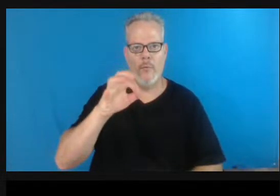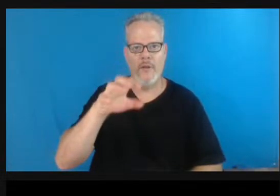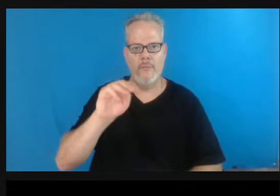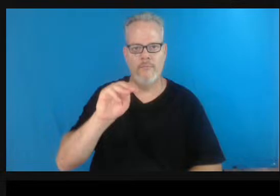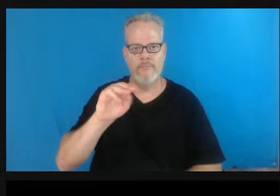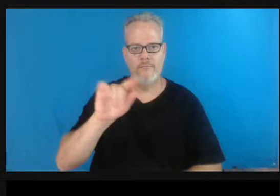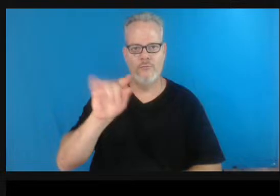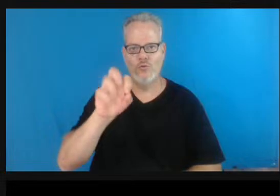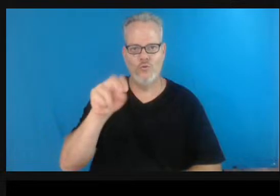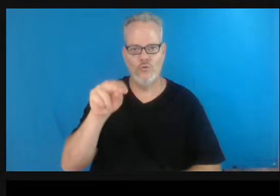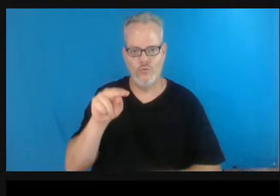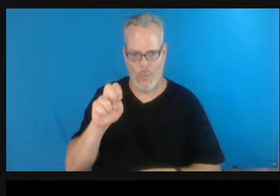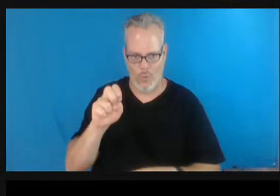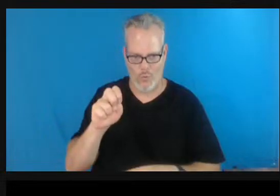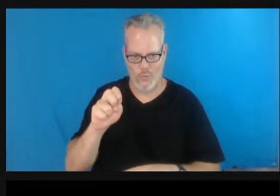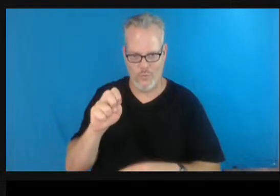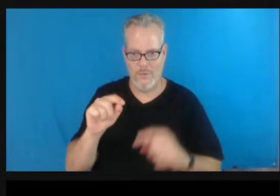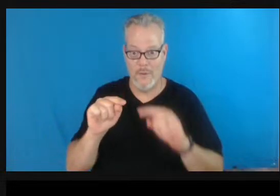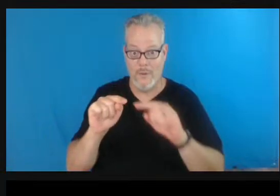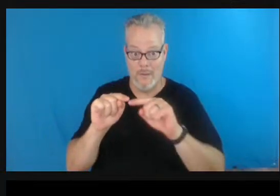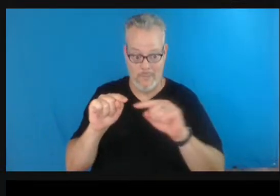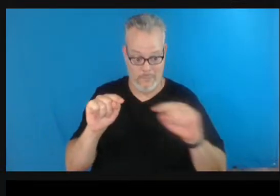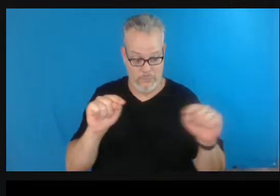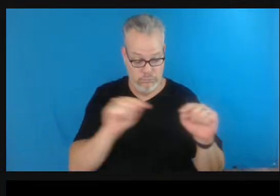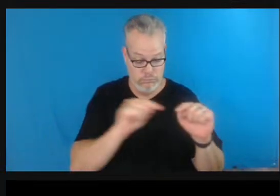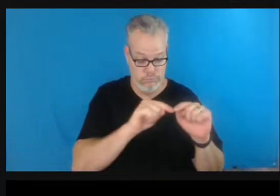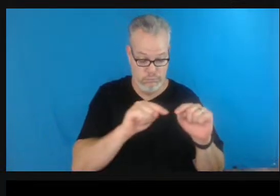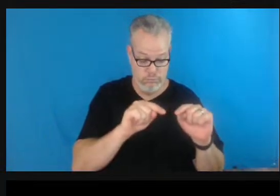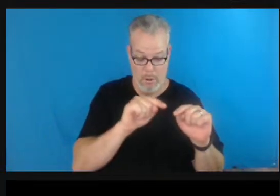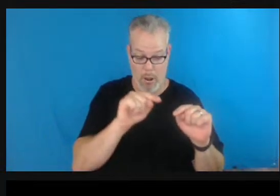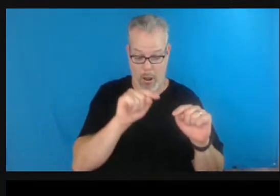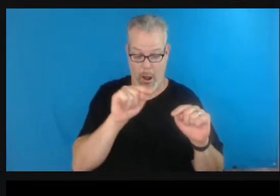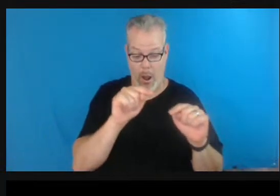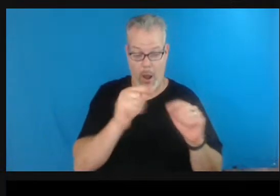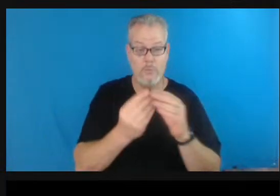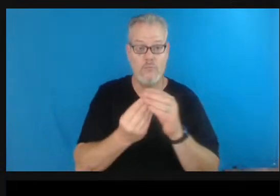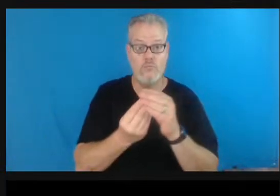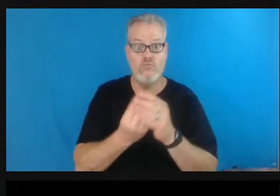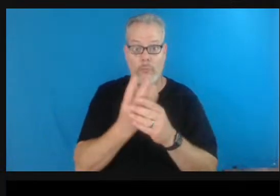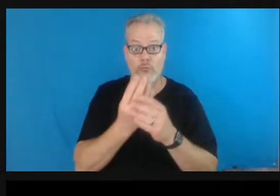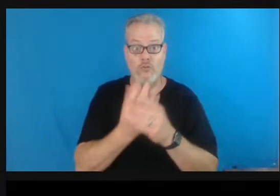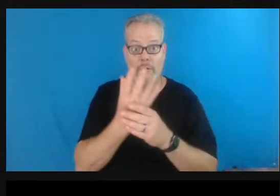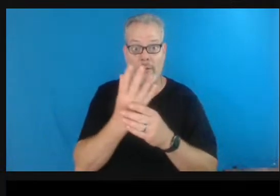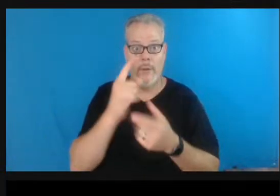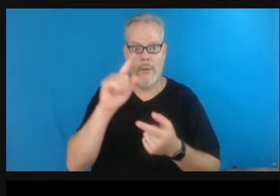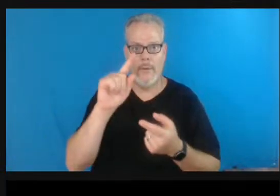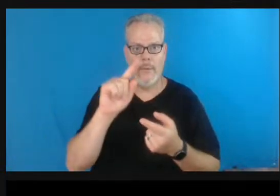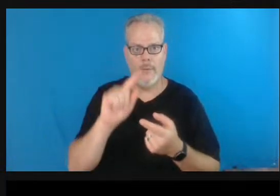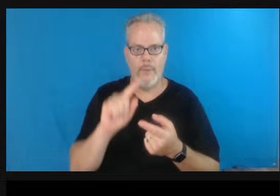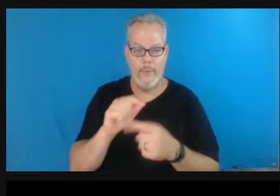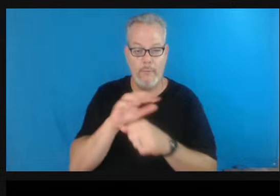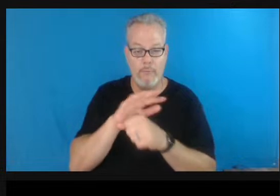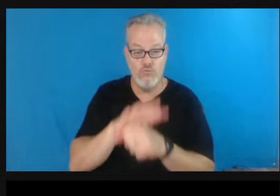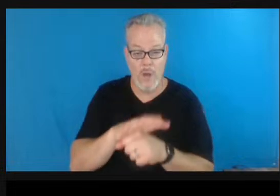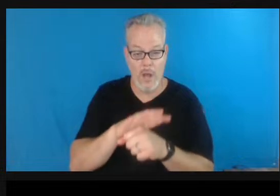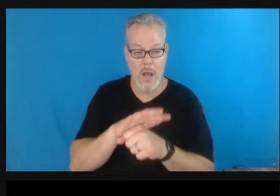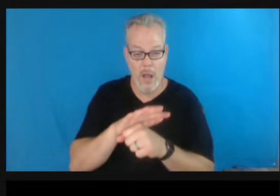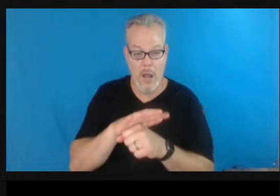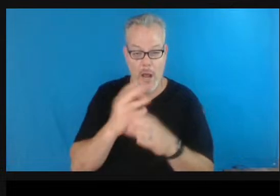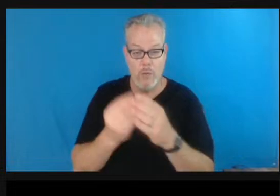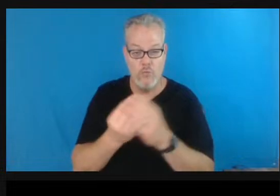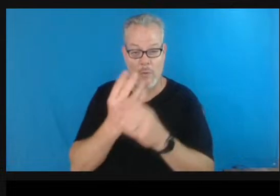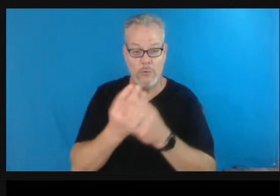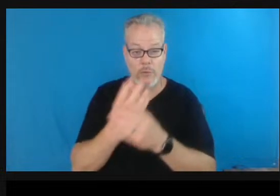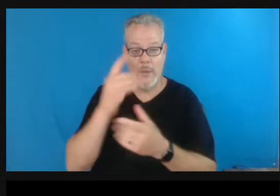zone, like stretching it, erupting to relieve it, stretching it, erupting to relieve it, or having an intrusion, and that kind of pattern, right? So now we're